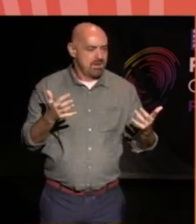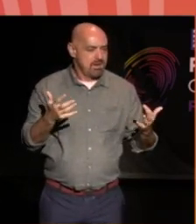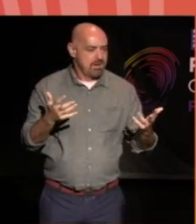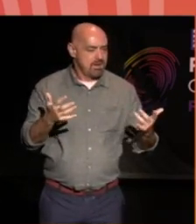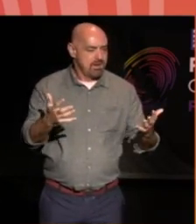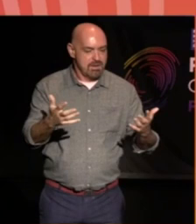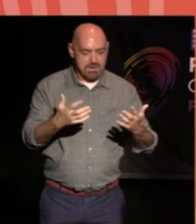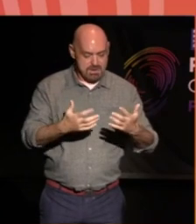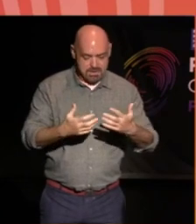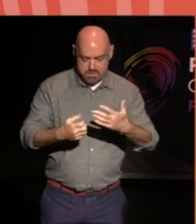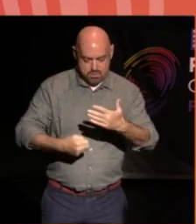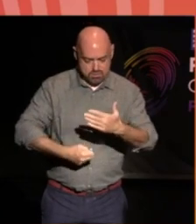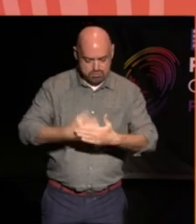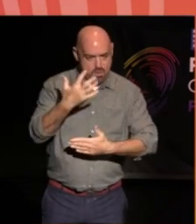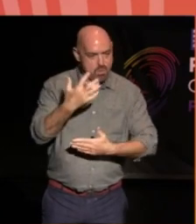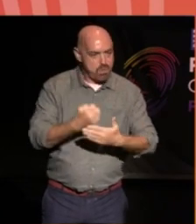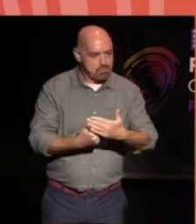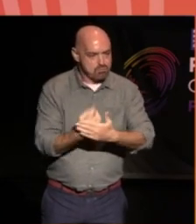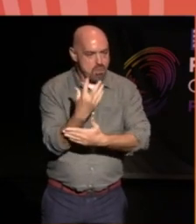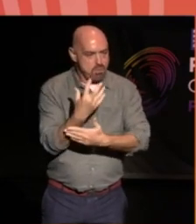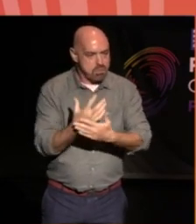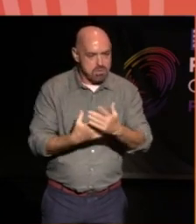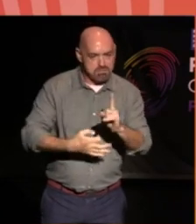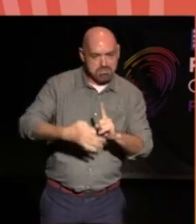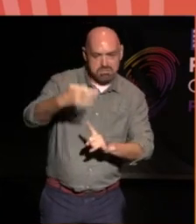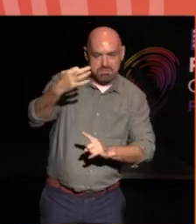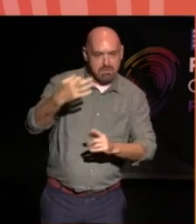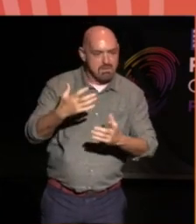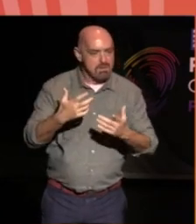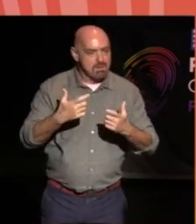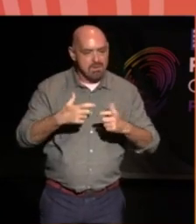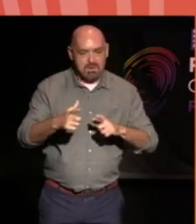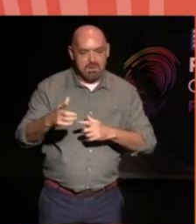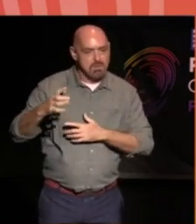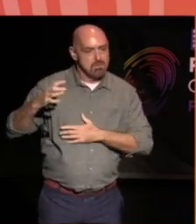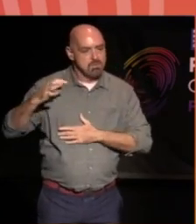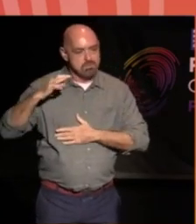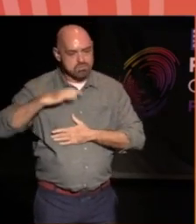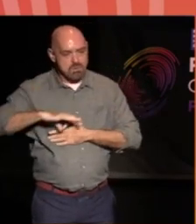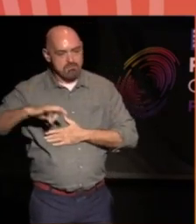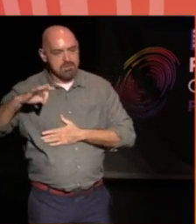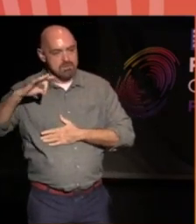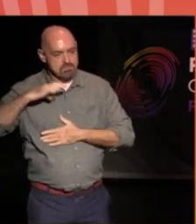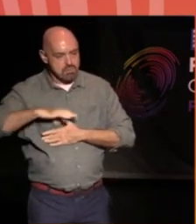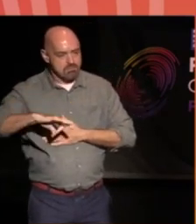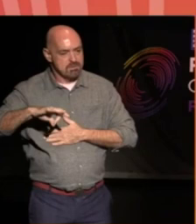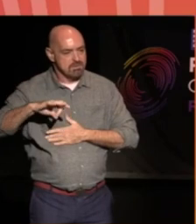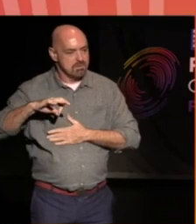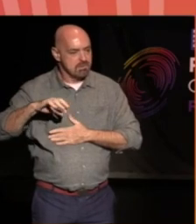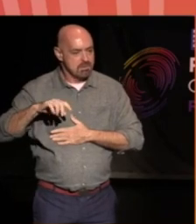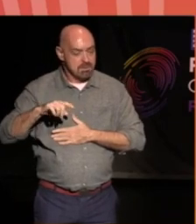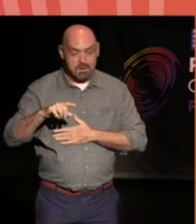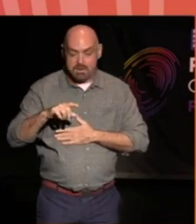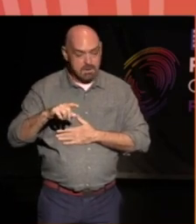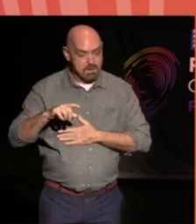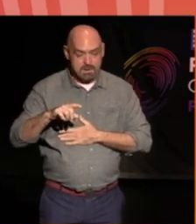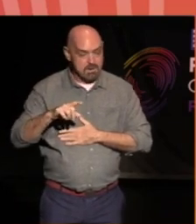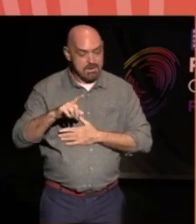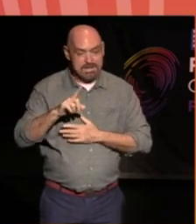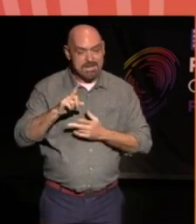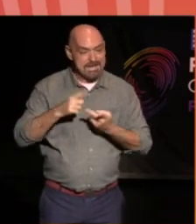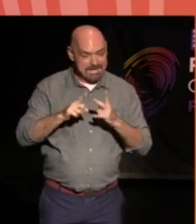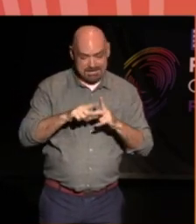that growth in itself and constant profitability is even possible if it's at